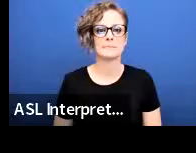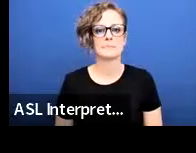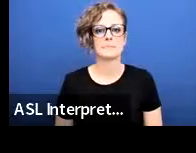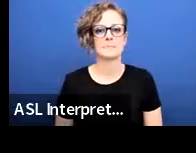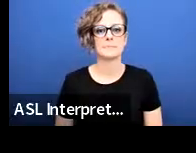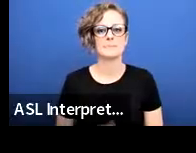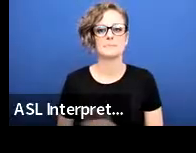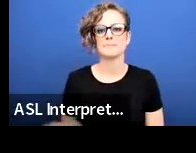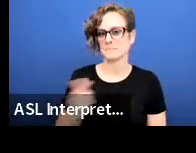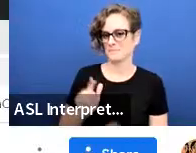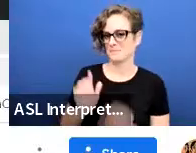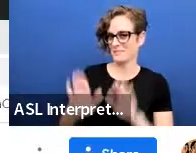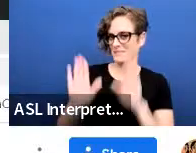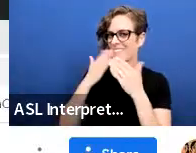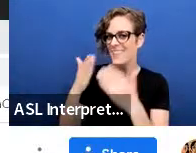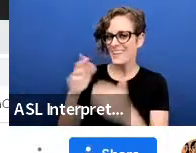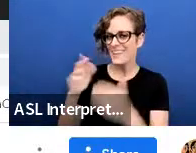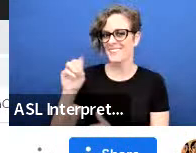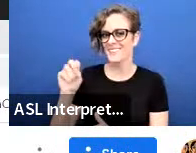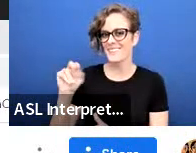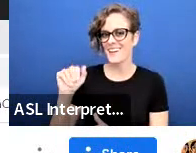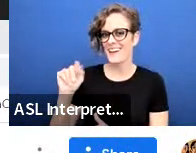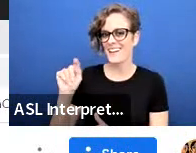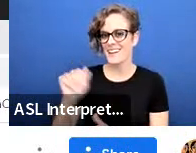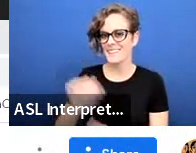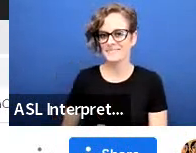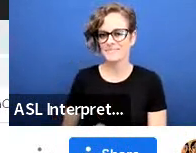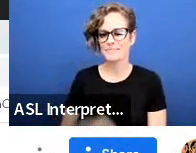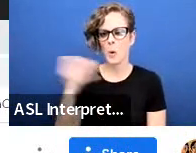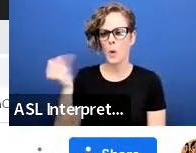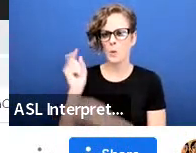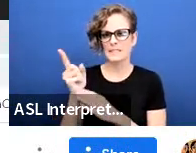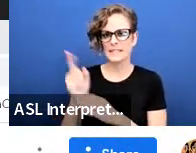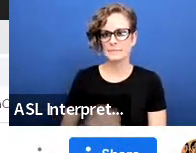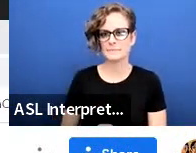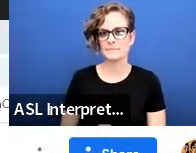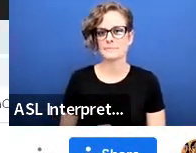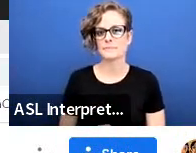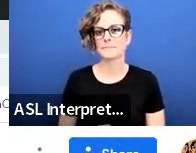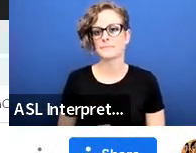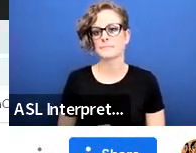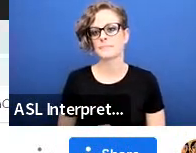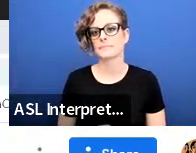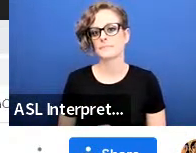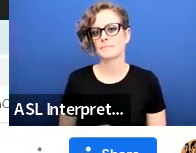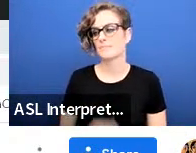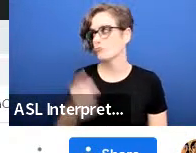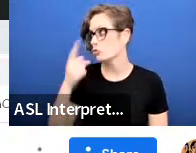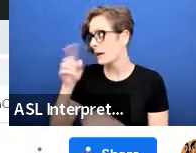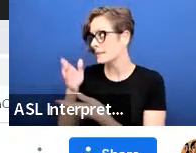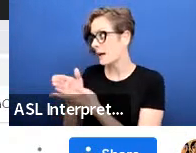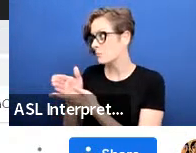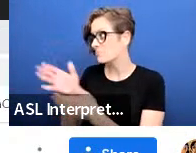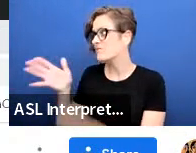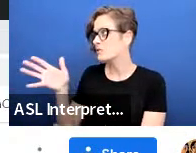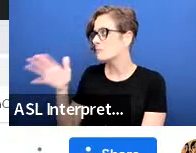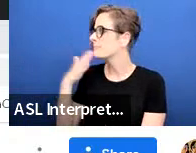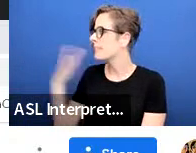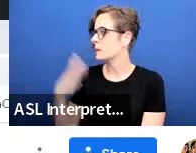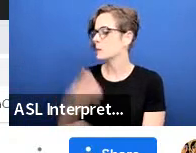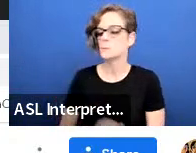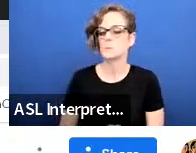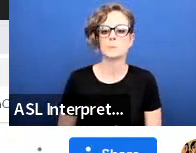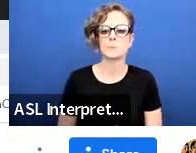Great. Thank you so much, Donata. Hold on 1 second. Can you stop that, please? Thank you.